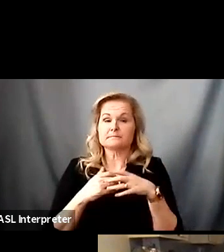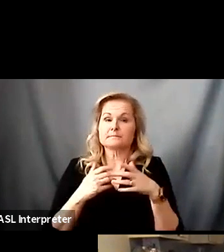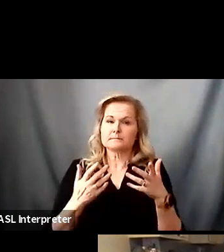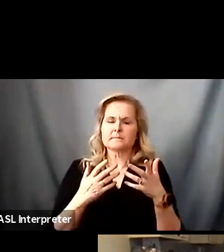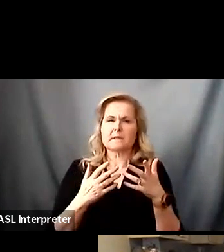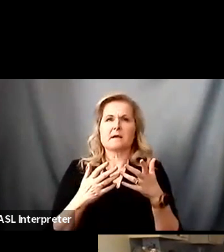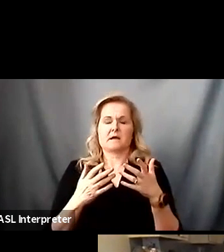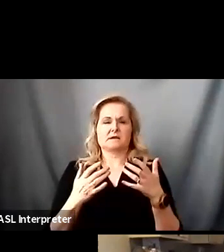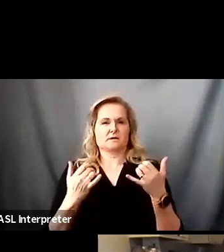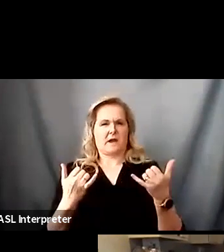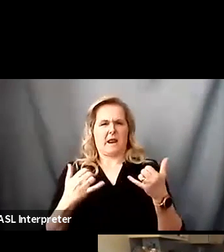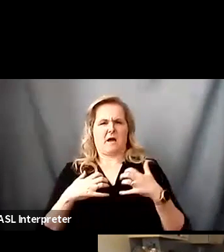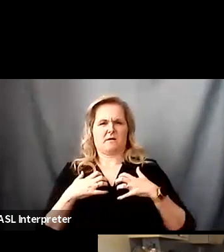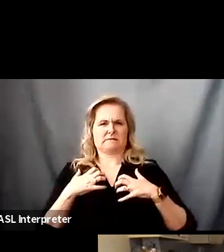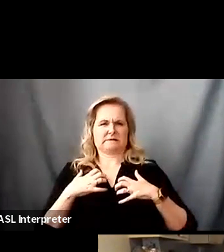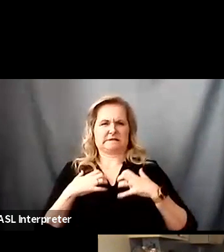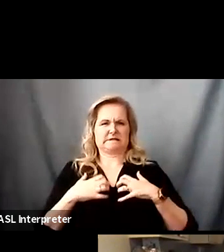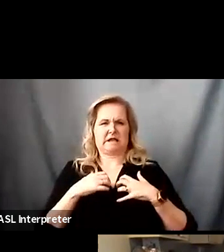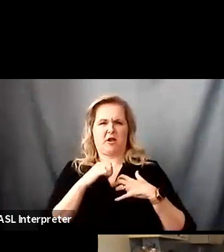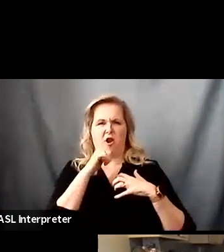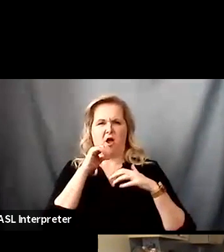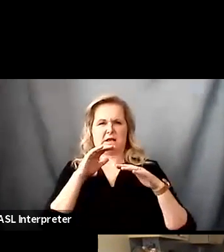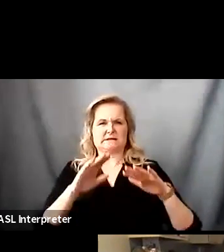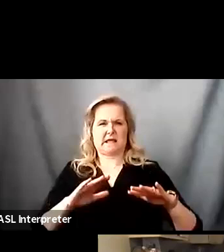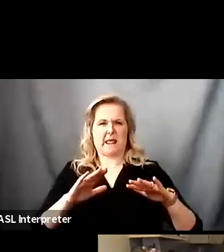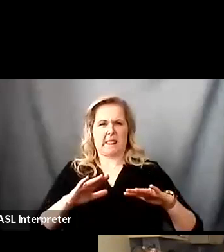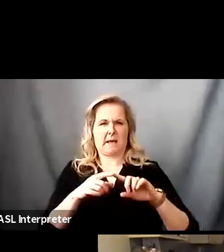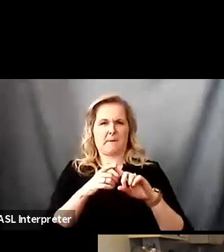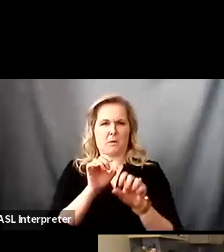What's unsettling about work presently with right now?